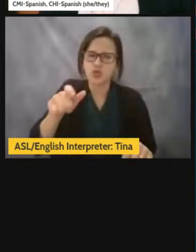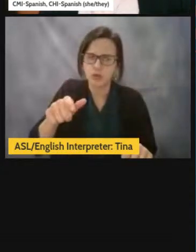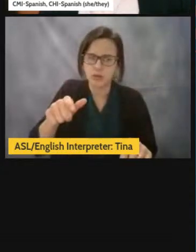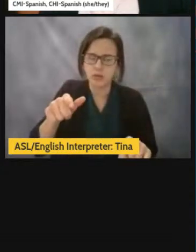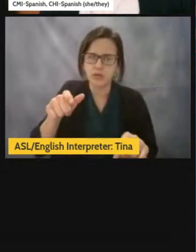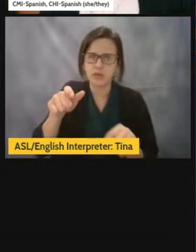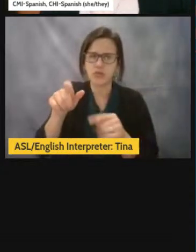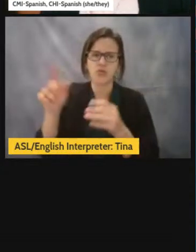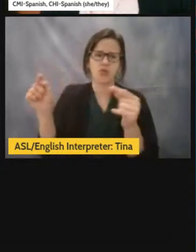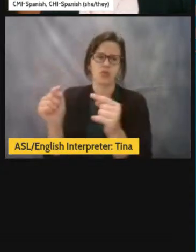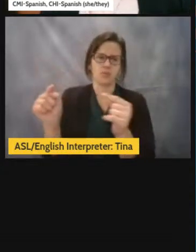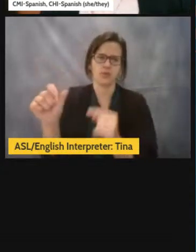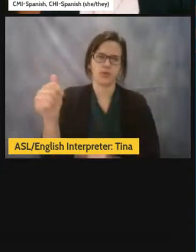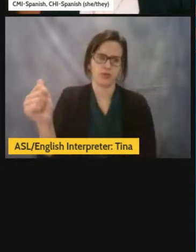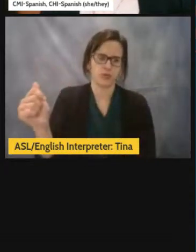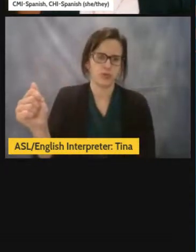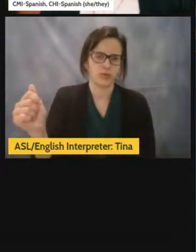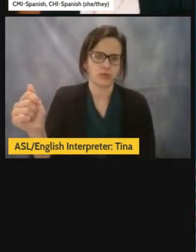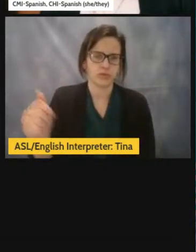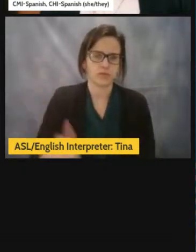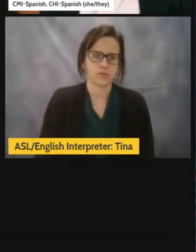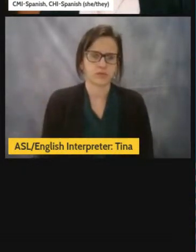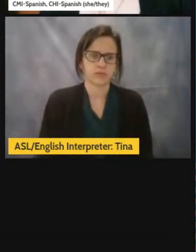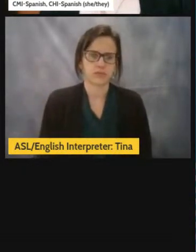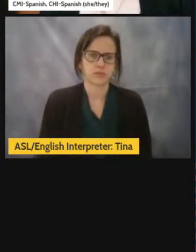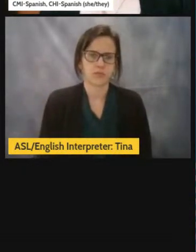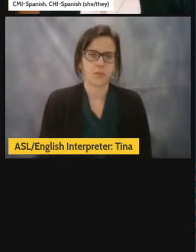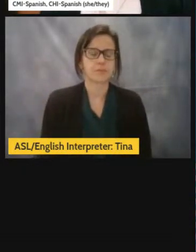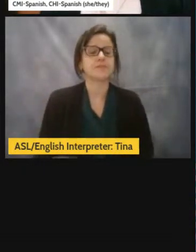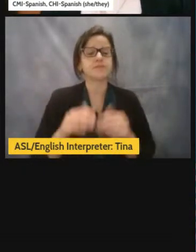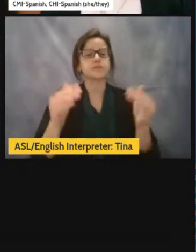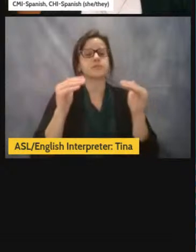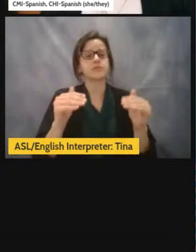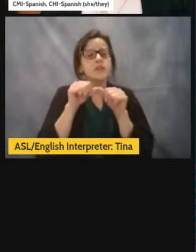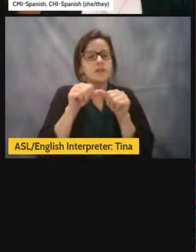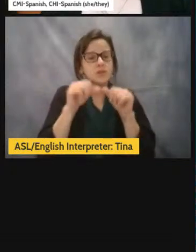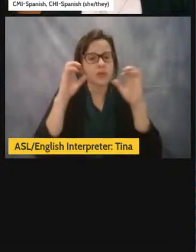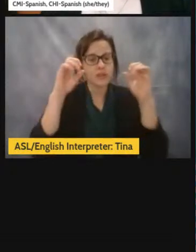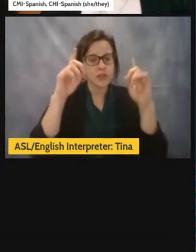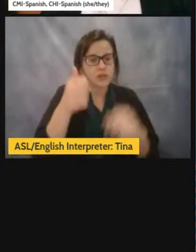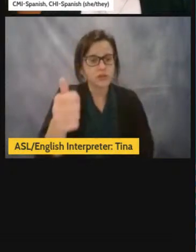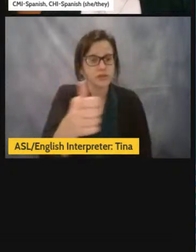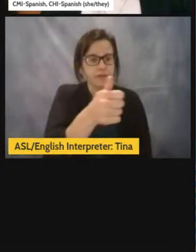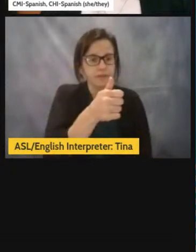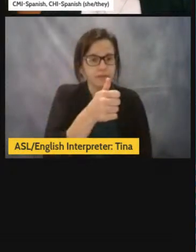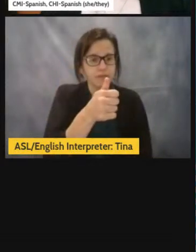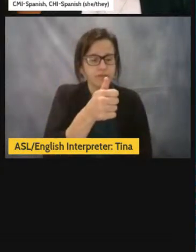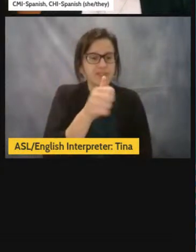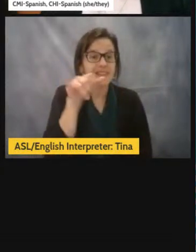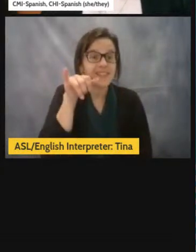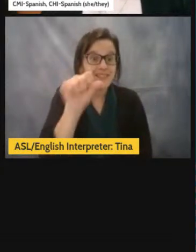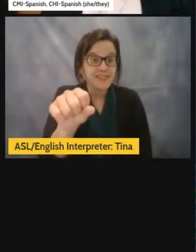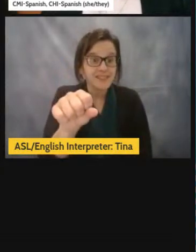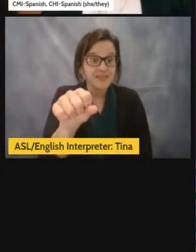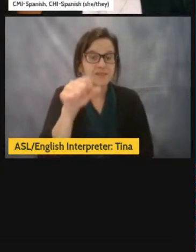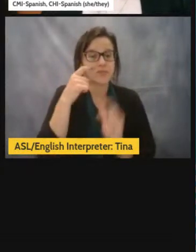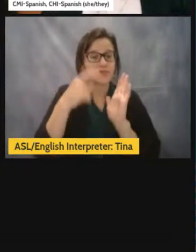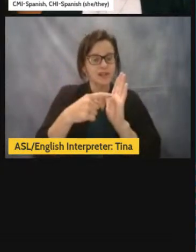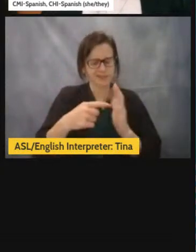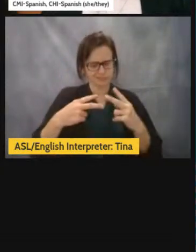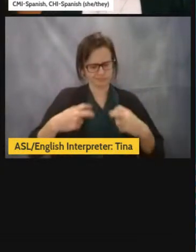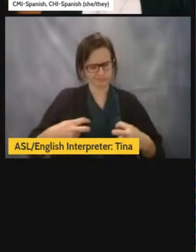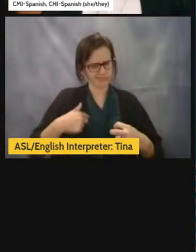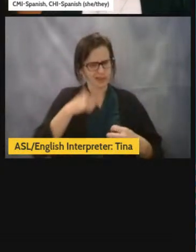Continue to educate yourself. Yes. So recognize that you don't know everything and there is always more left to